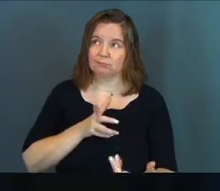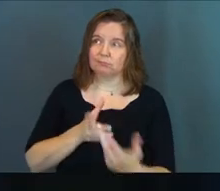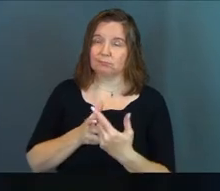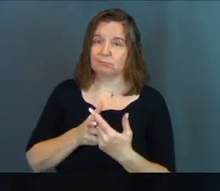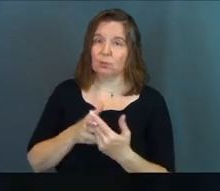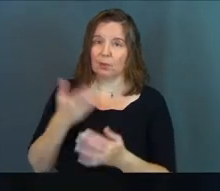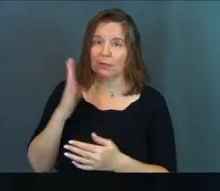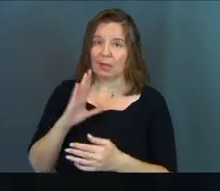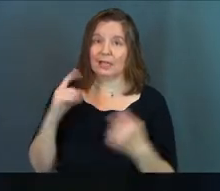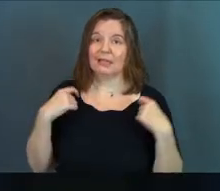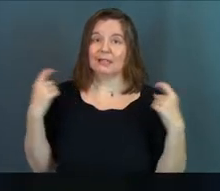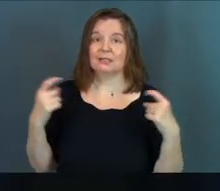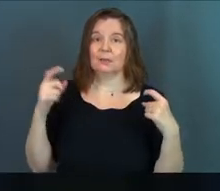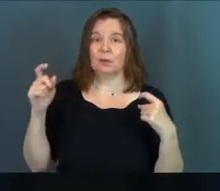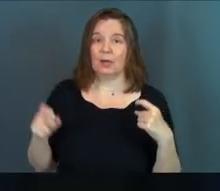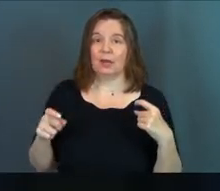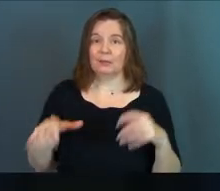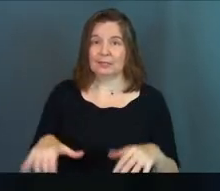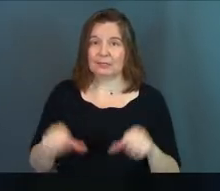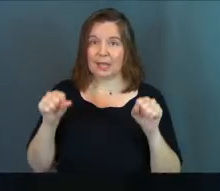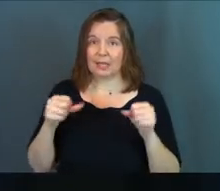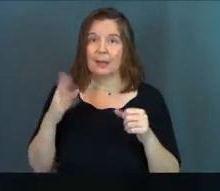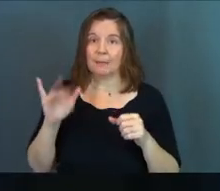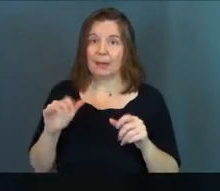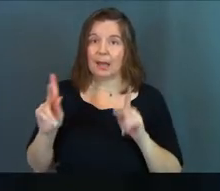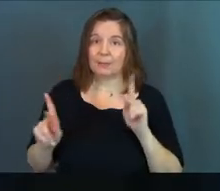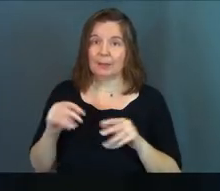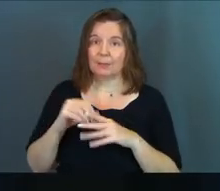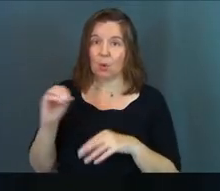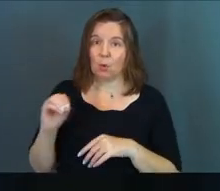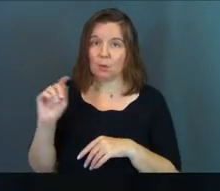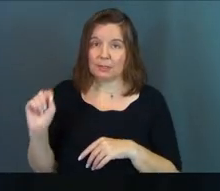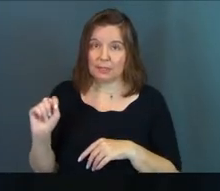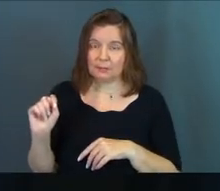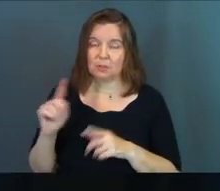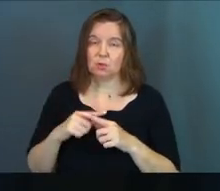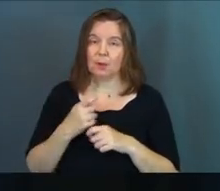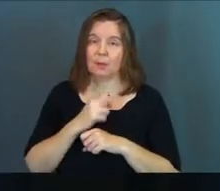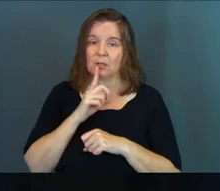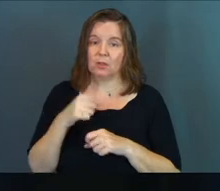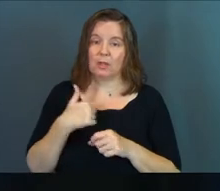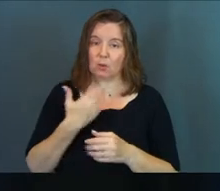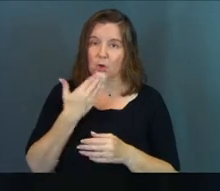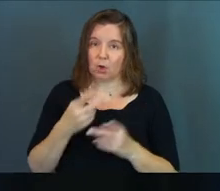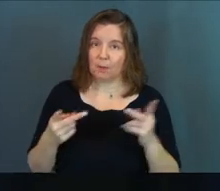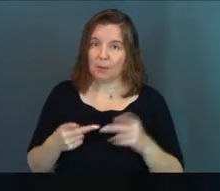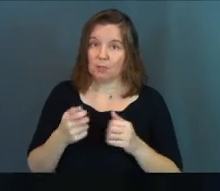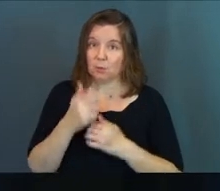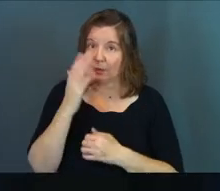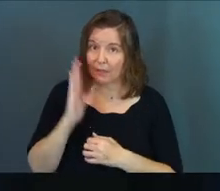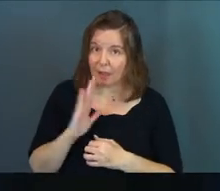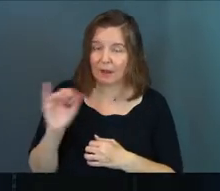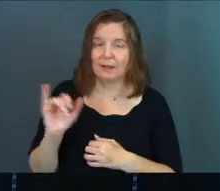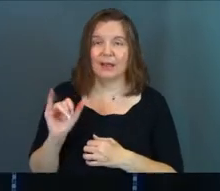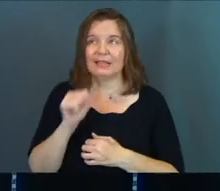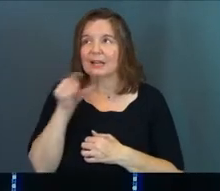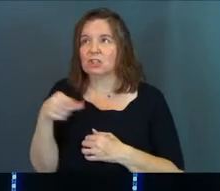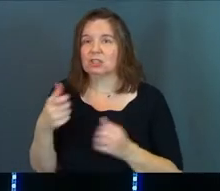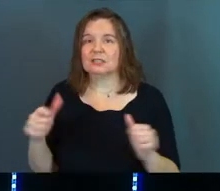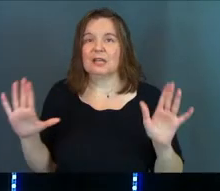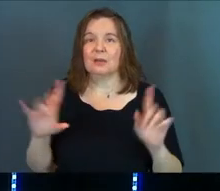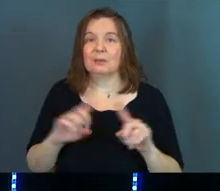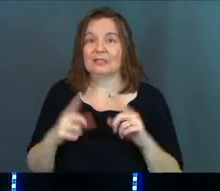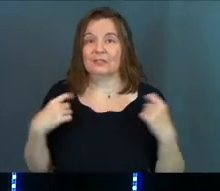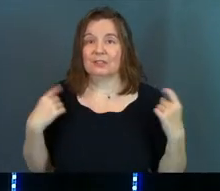God. Ceremonies that had to be taken by people in the Old Testament to make sure that they were in a good place with God. Like, not just